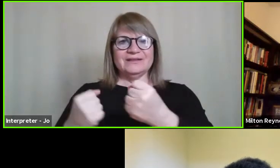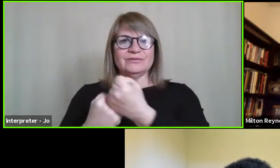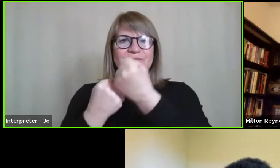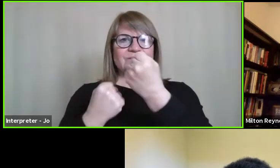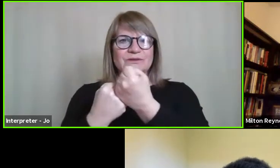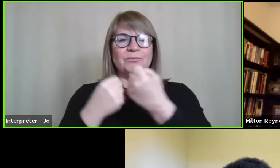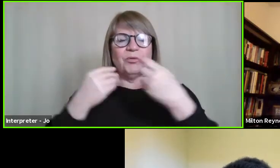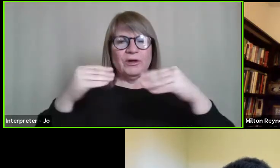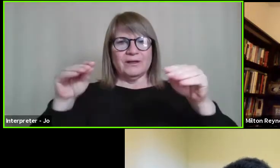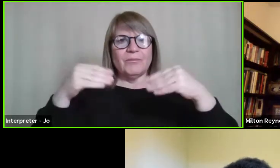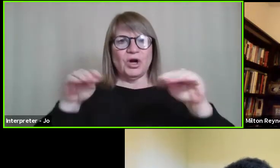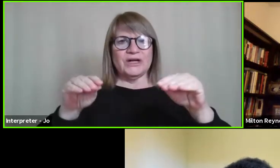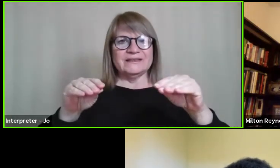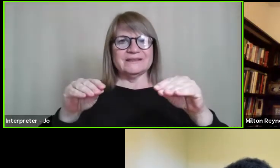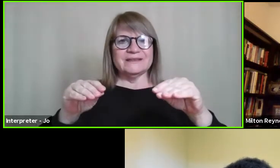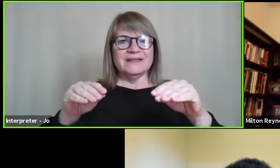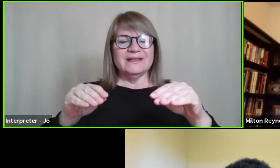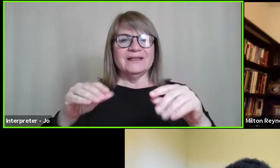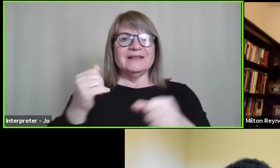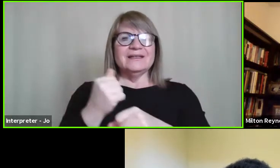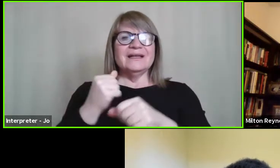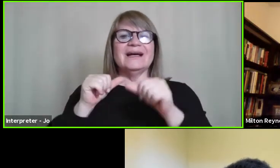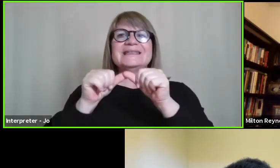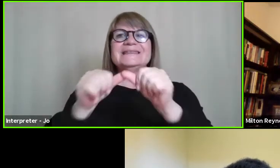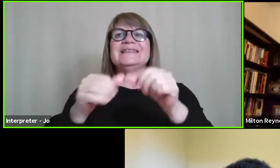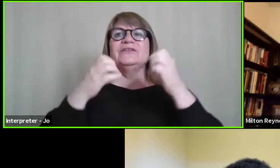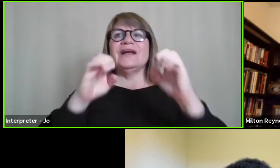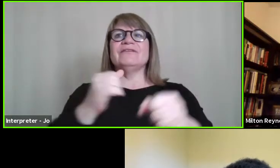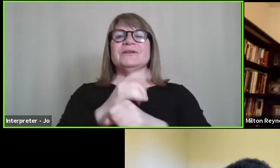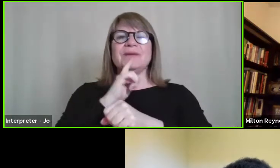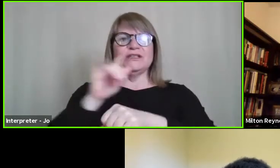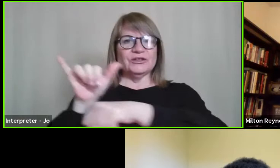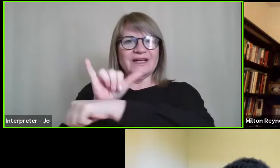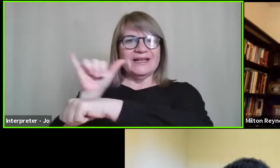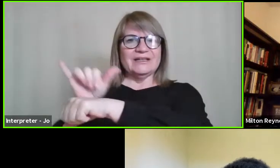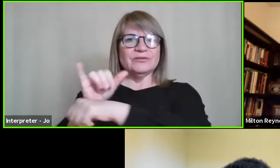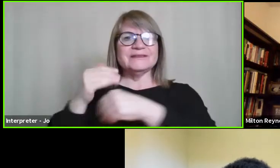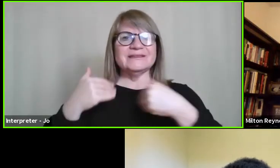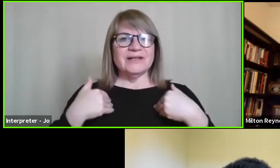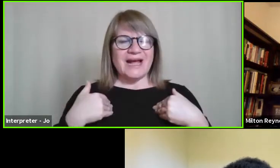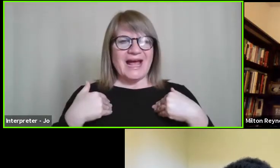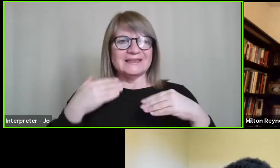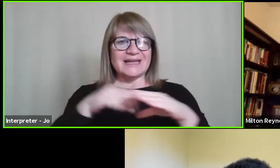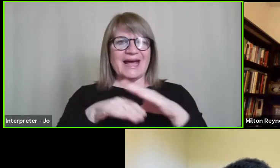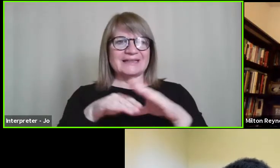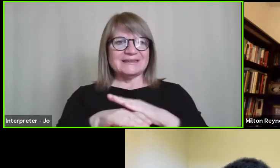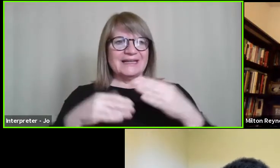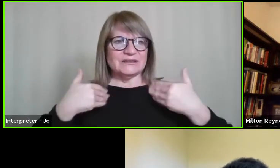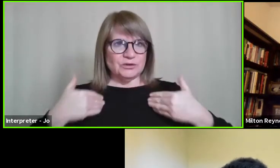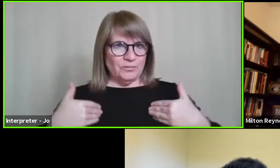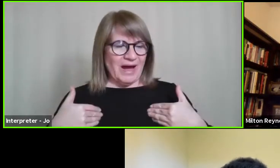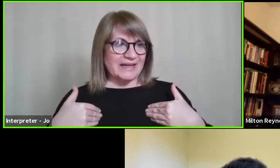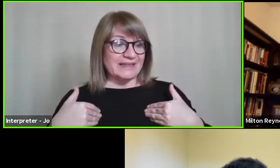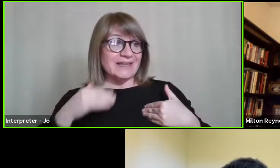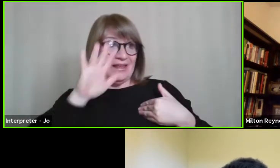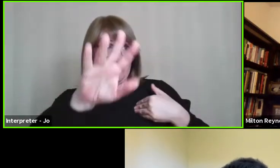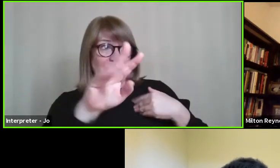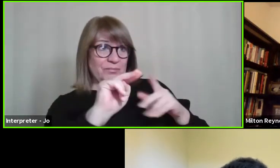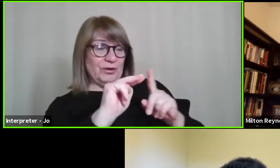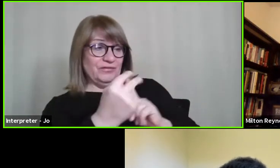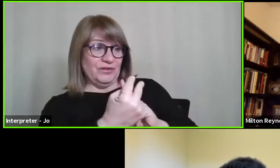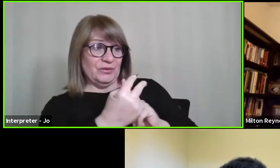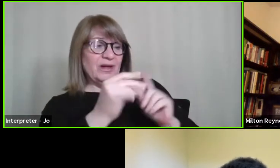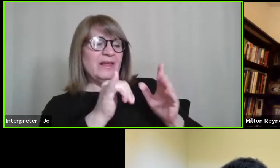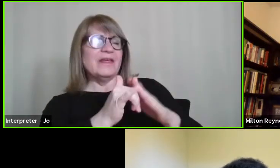continuing ongoing effort to make sure that industry has access to bodies that they perceive as being the most uh